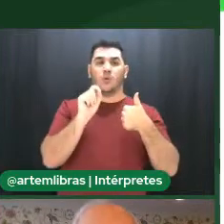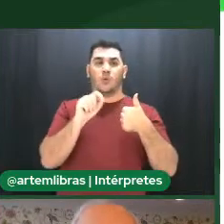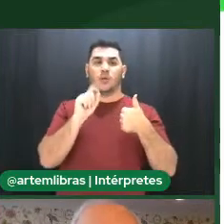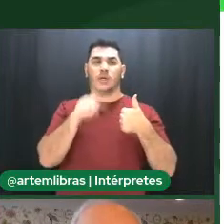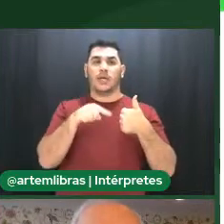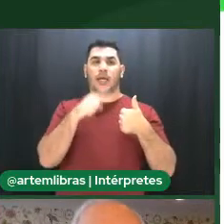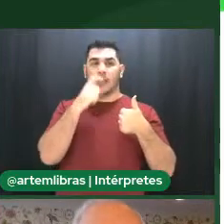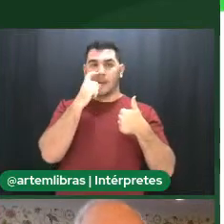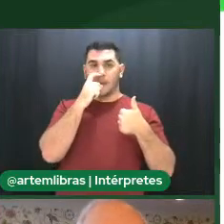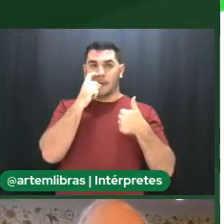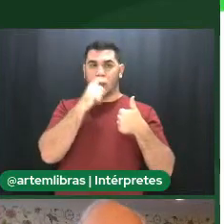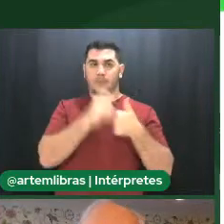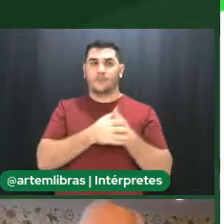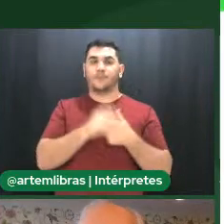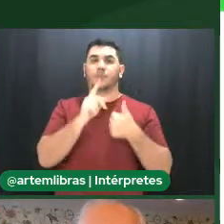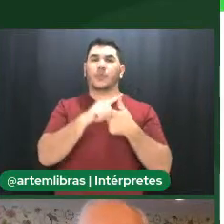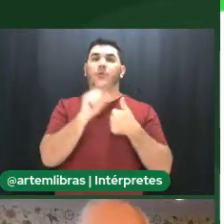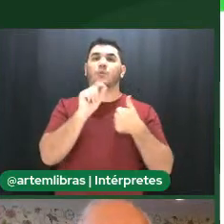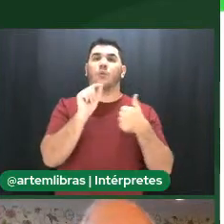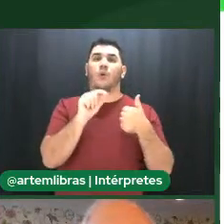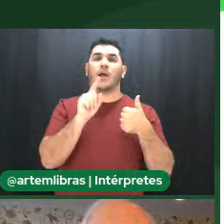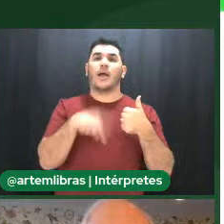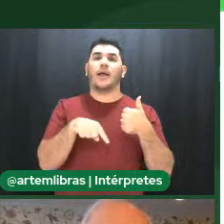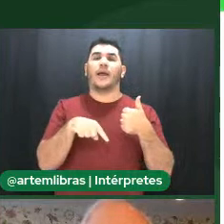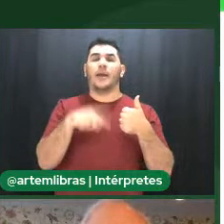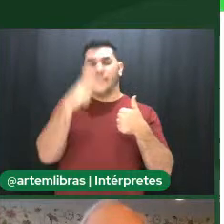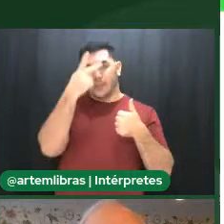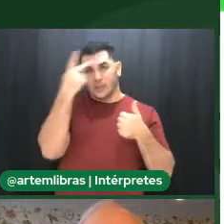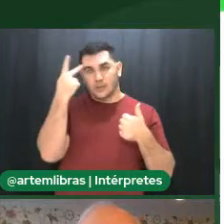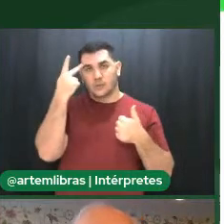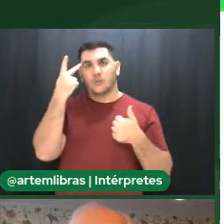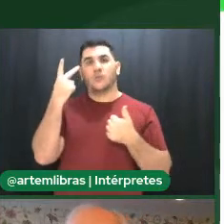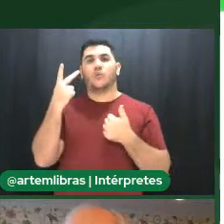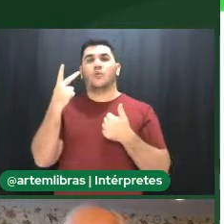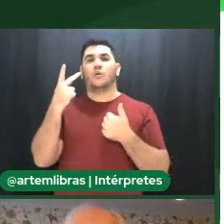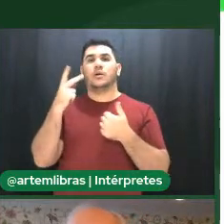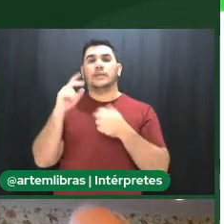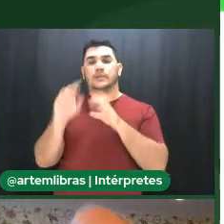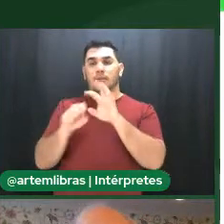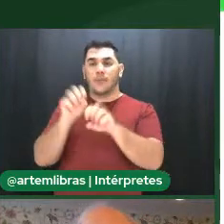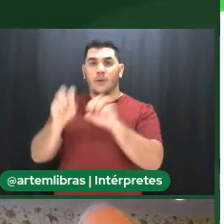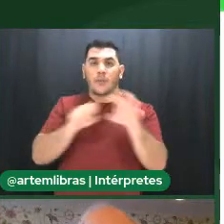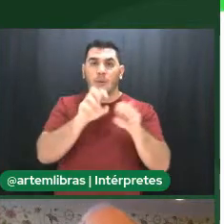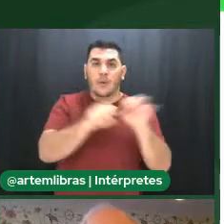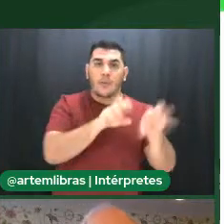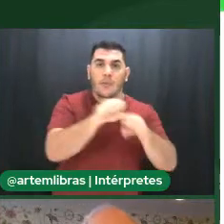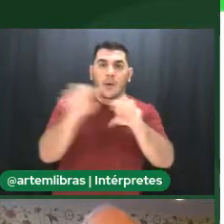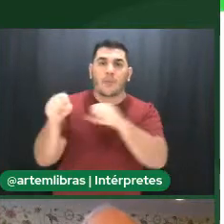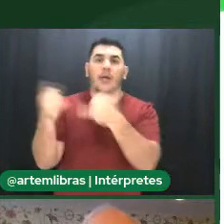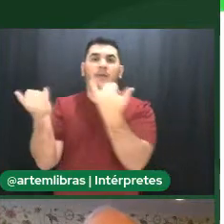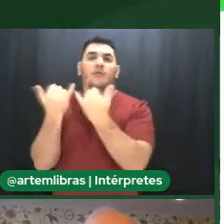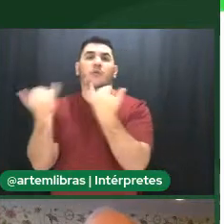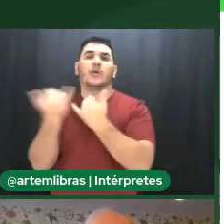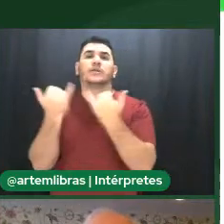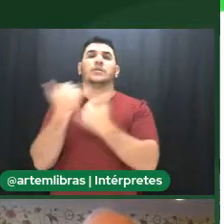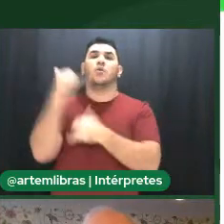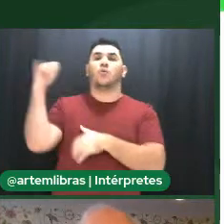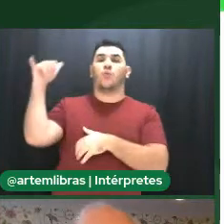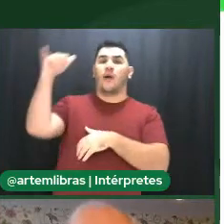the flight data recorder and the cockpit voice recorder have been enormously effective in